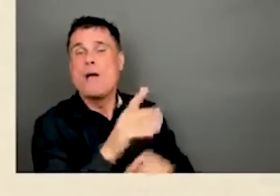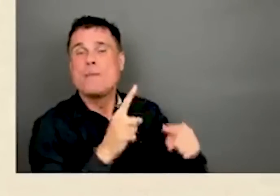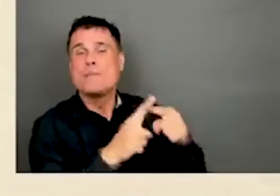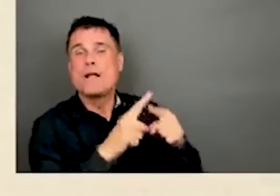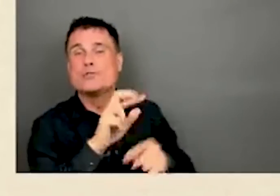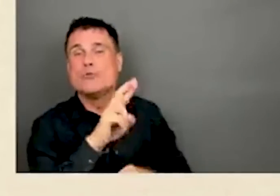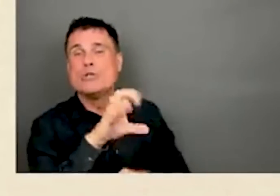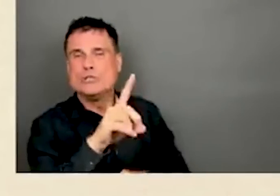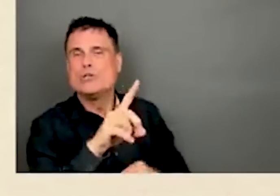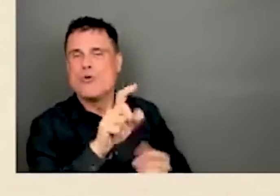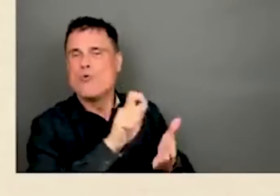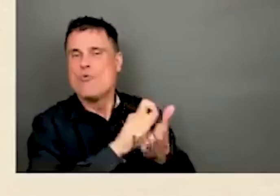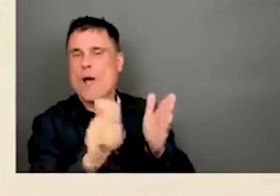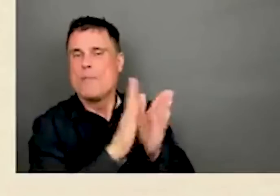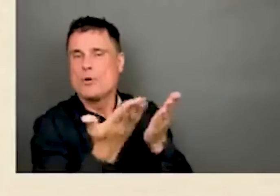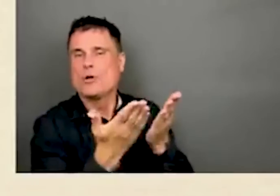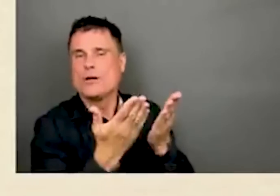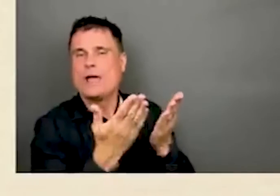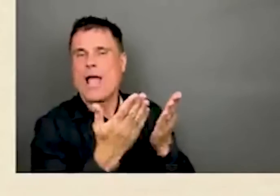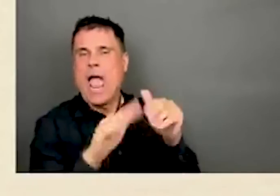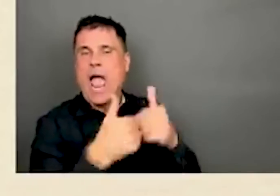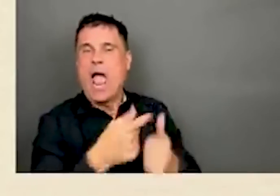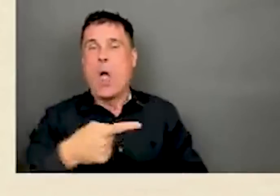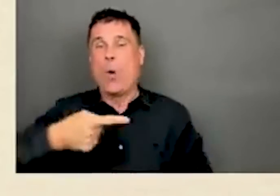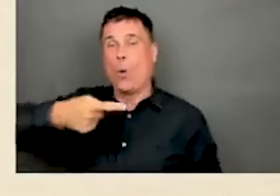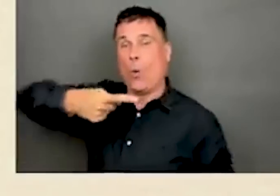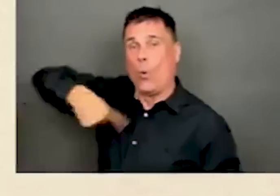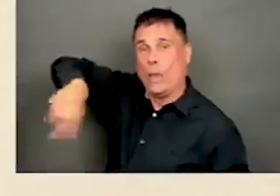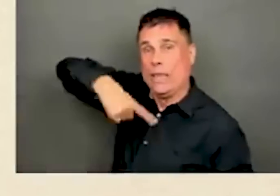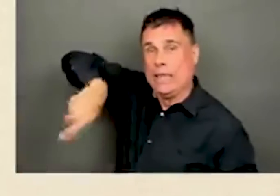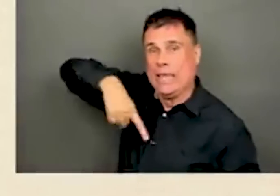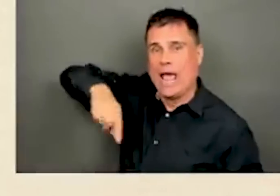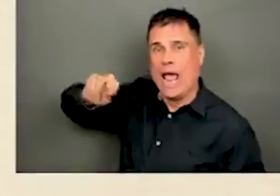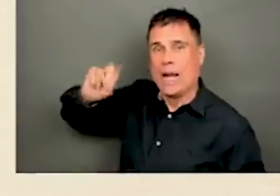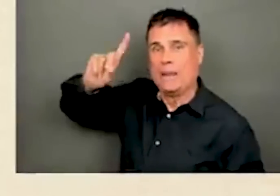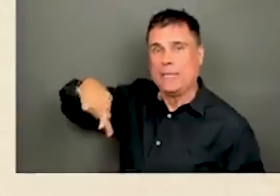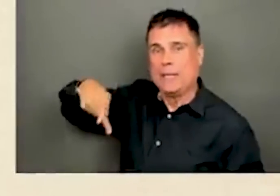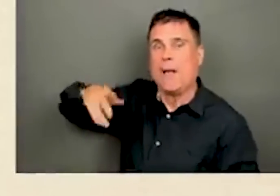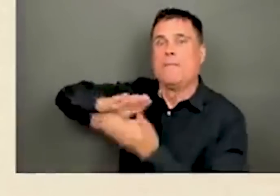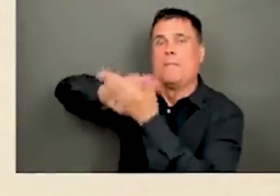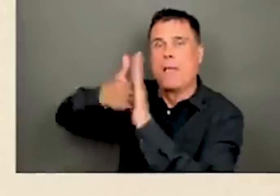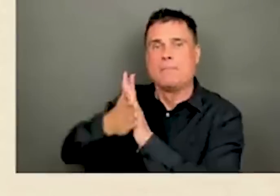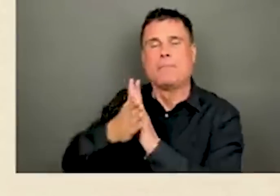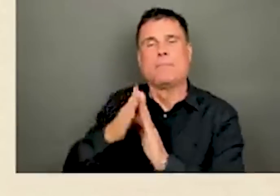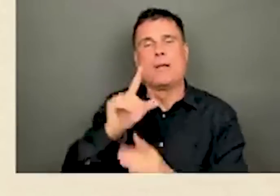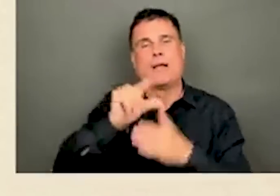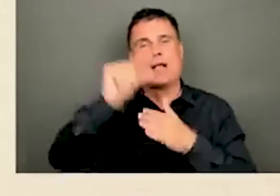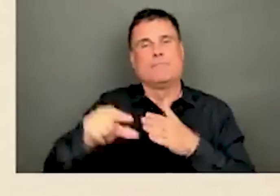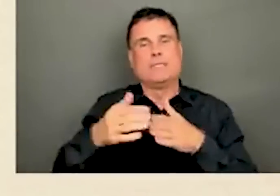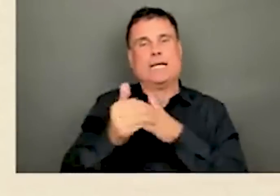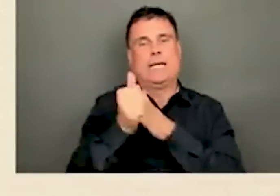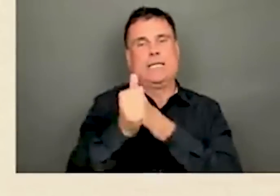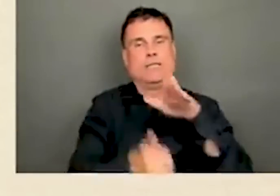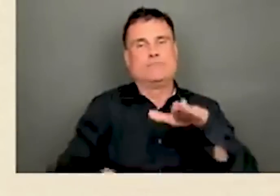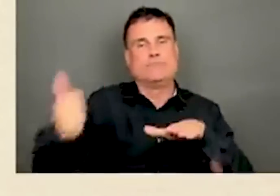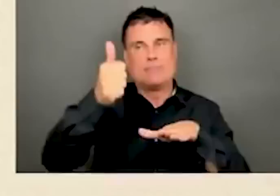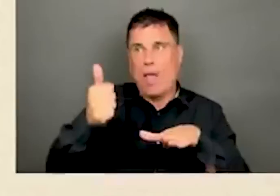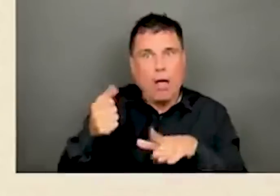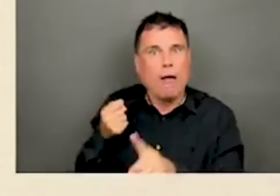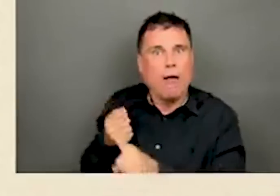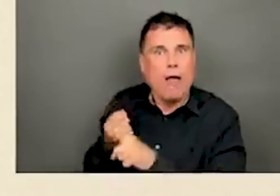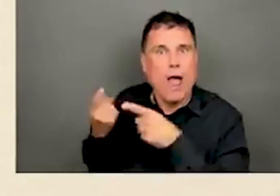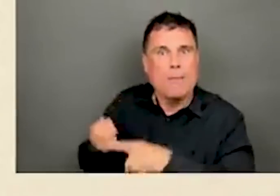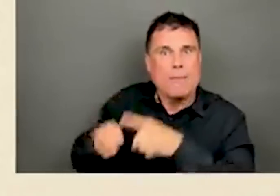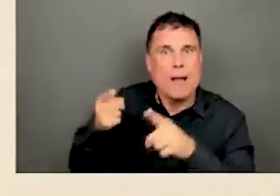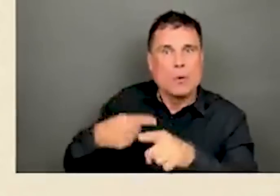was an extraordinary event, which I think has kind of highlighted a whole host of other extraordinary events that would have